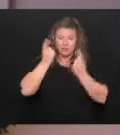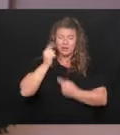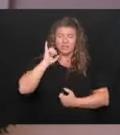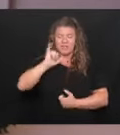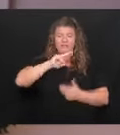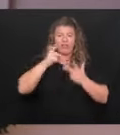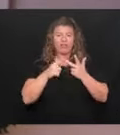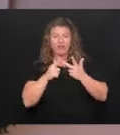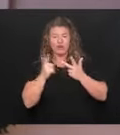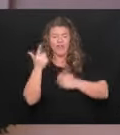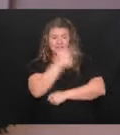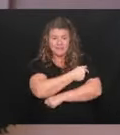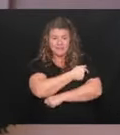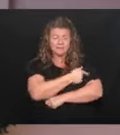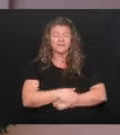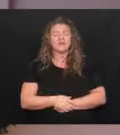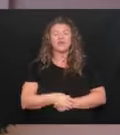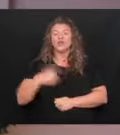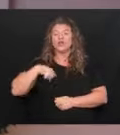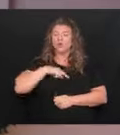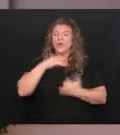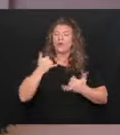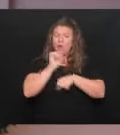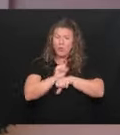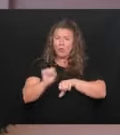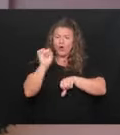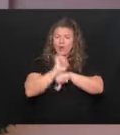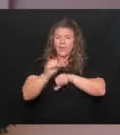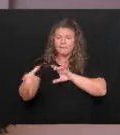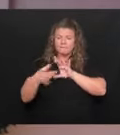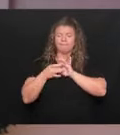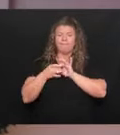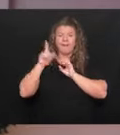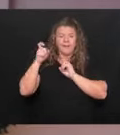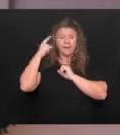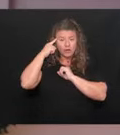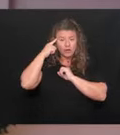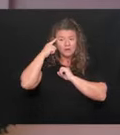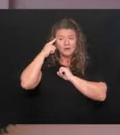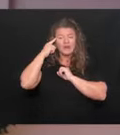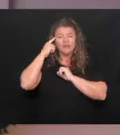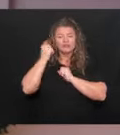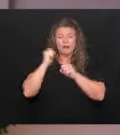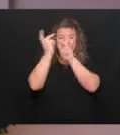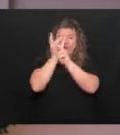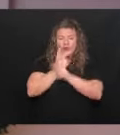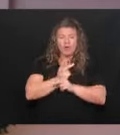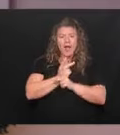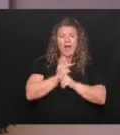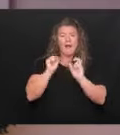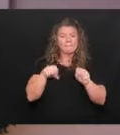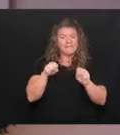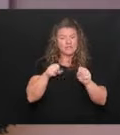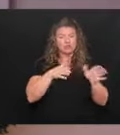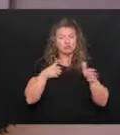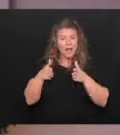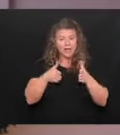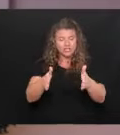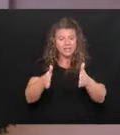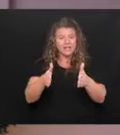booster vaccines. So we are working with the governor and outlining a potential strategy